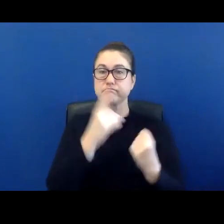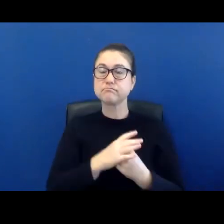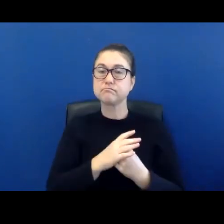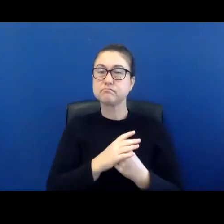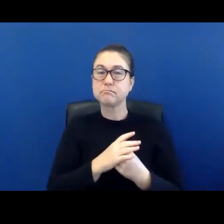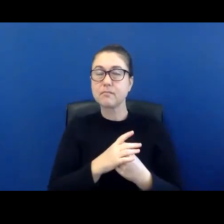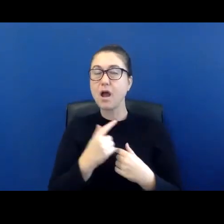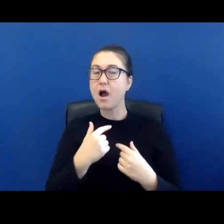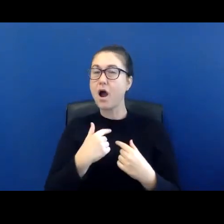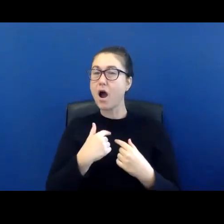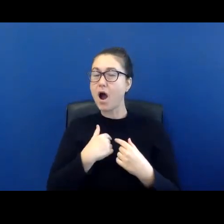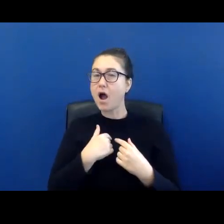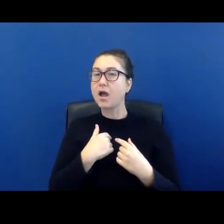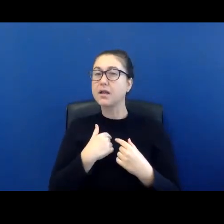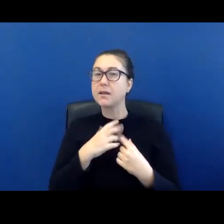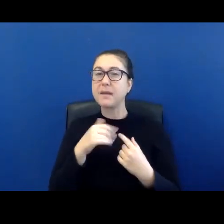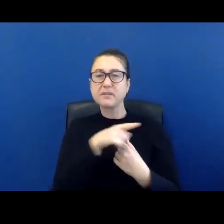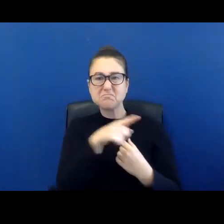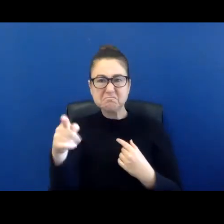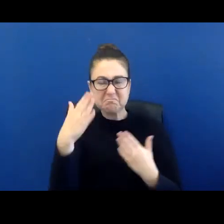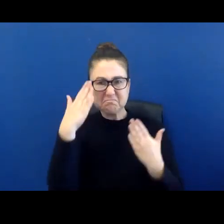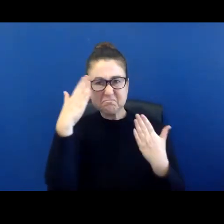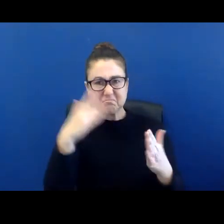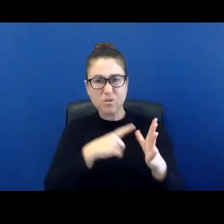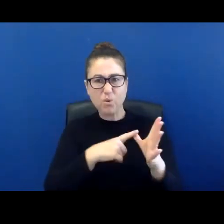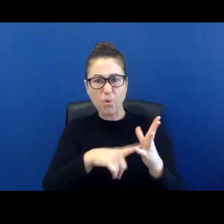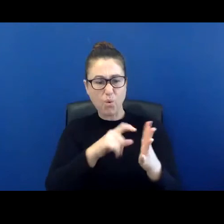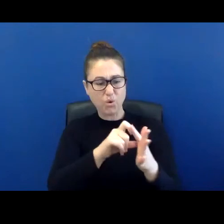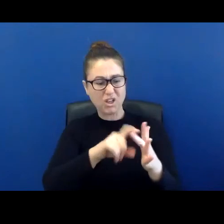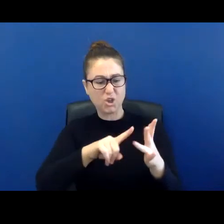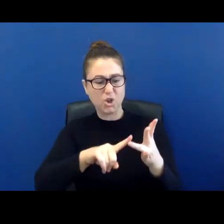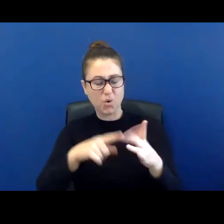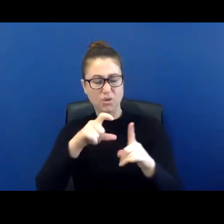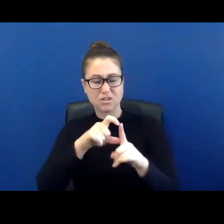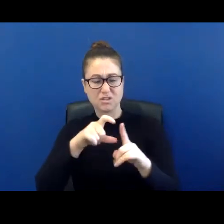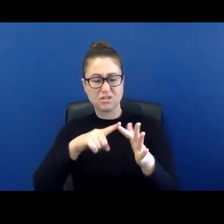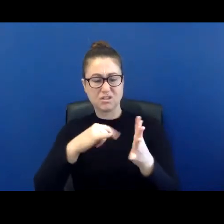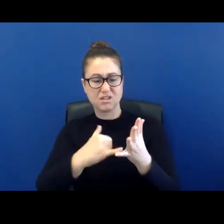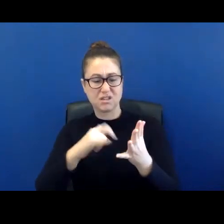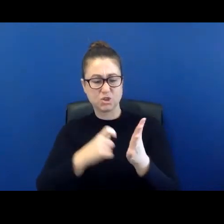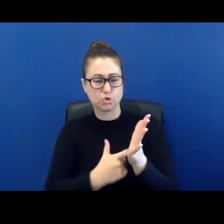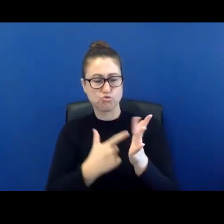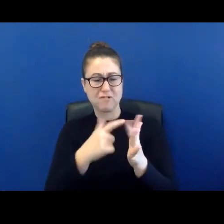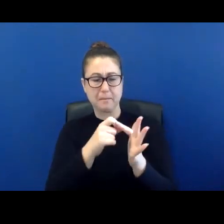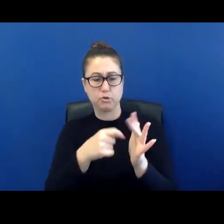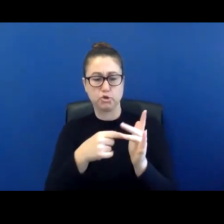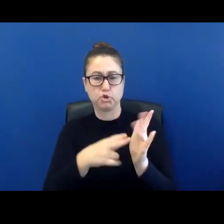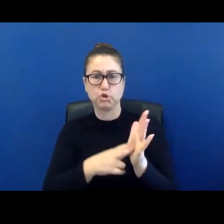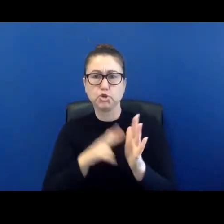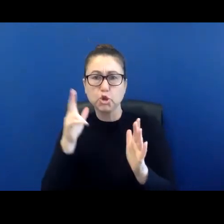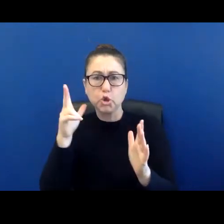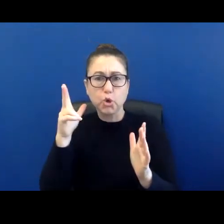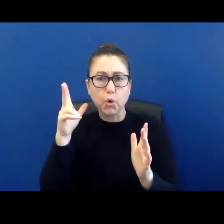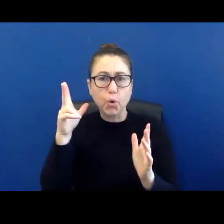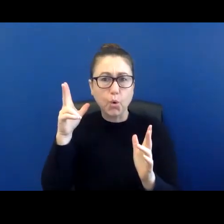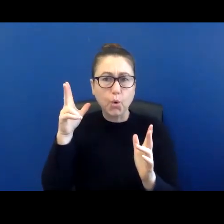some of you may not be aware of what audio description is. So I just want to briefly touch on that and then talk